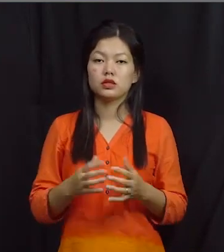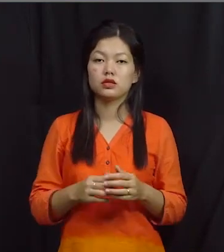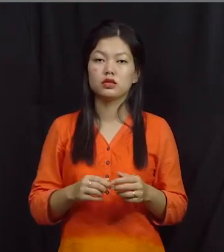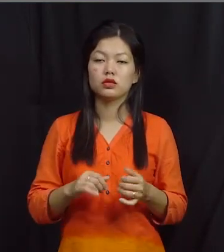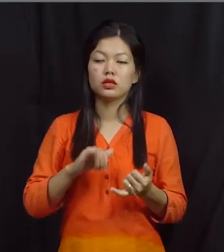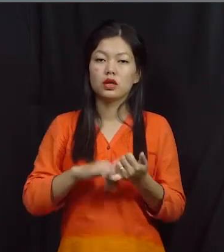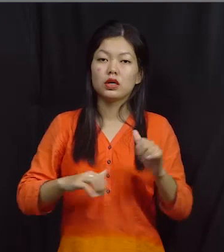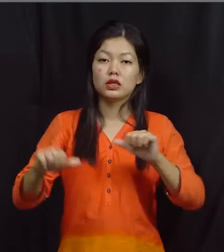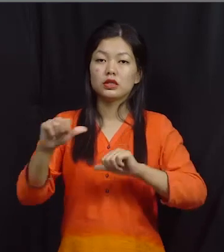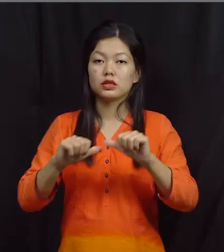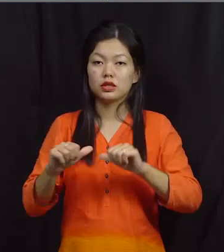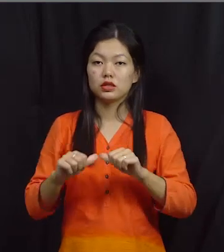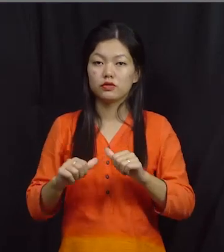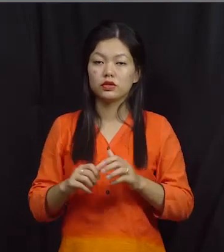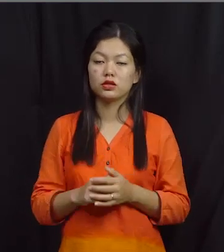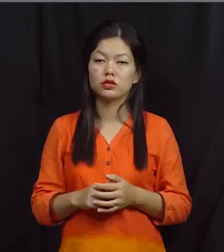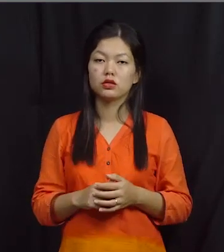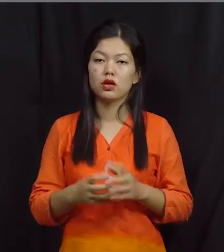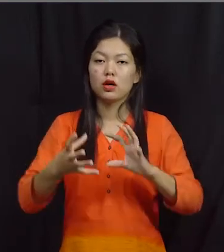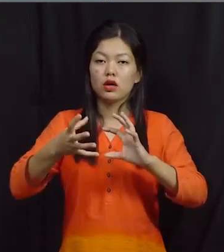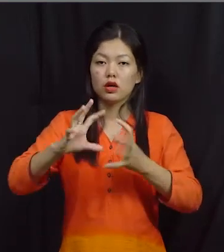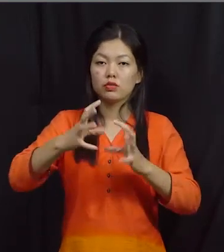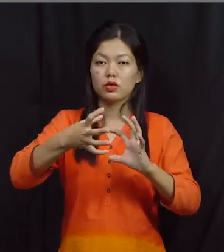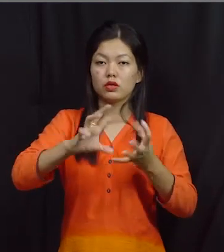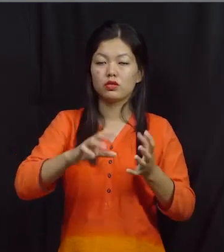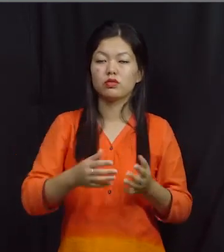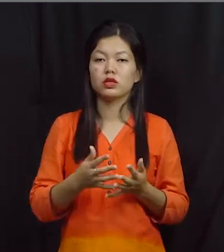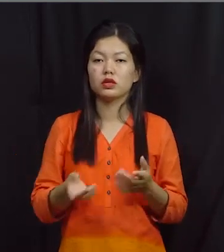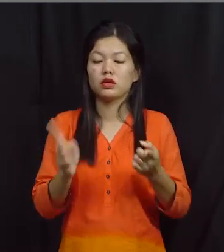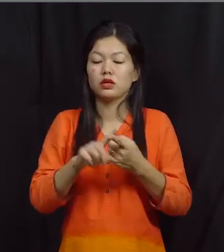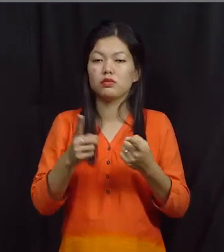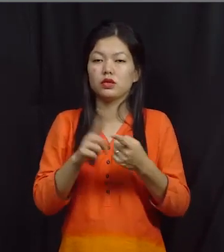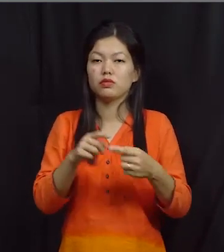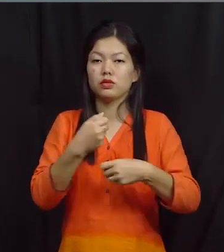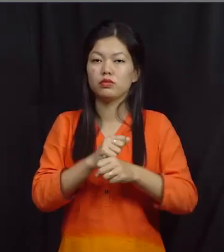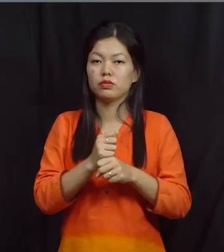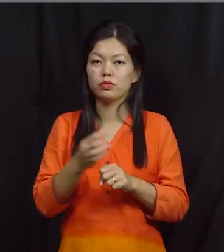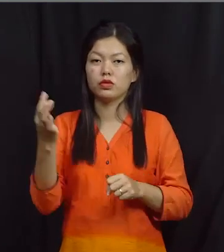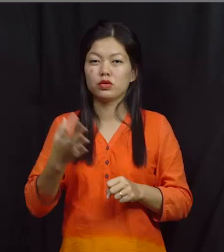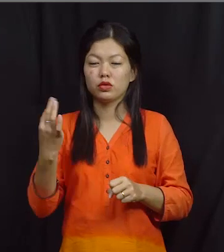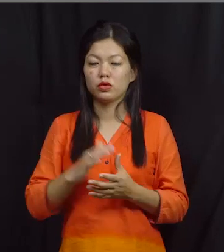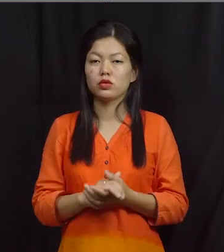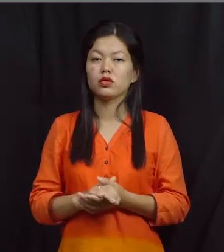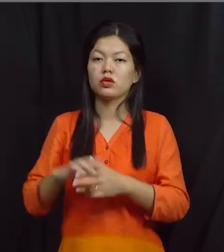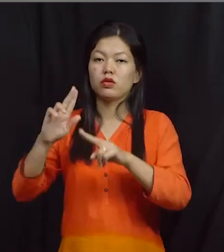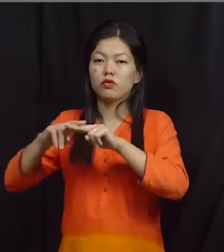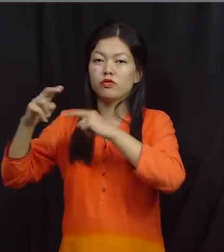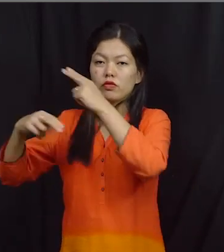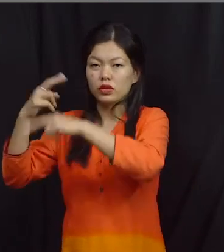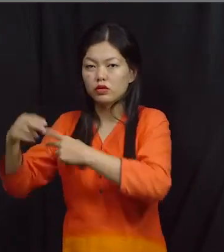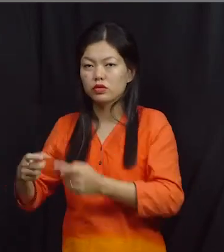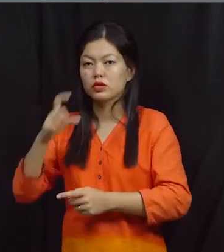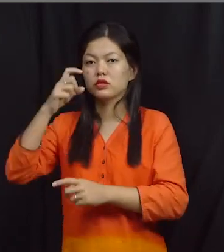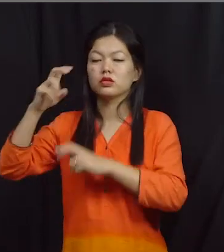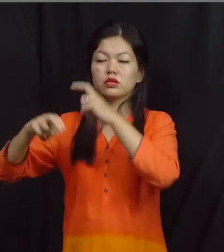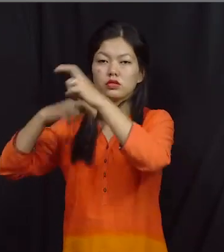advancement bombarded in the world, isn't it? So many people were getting a lot of ideas, industries were being developed, right? So